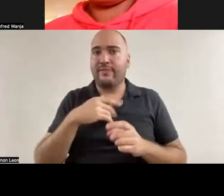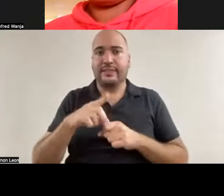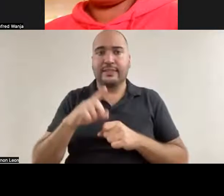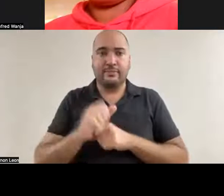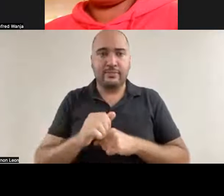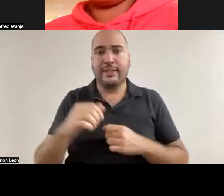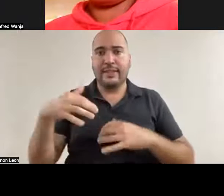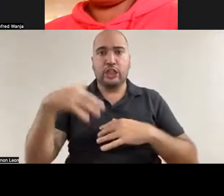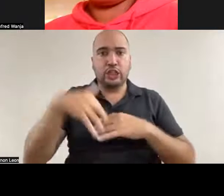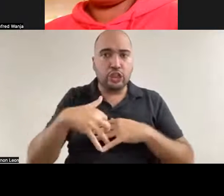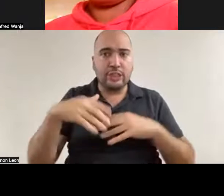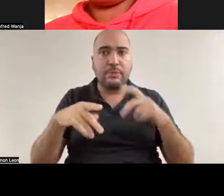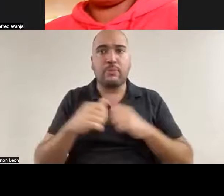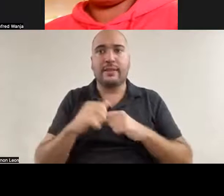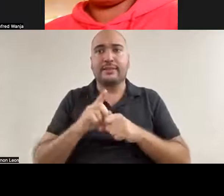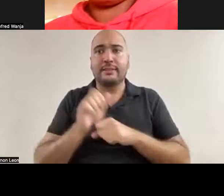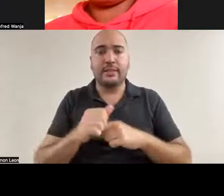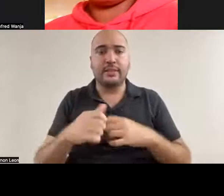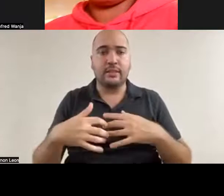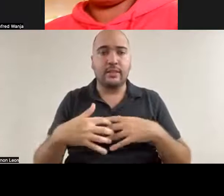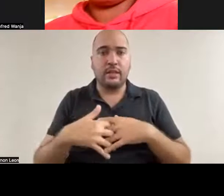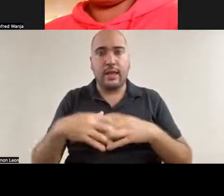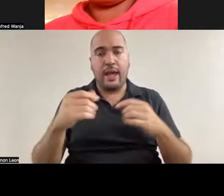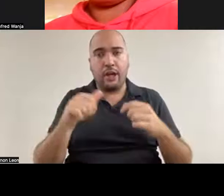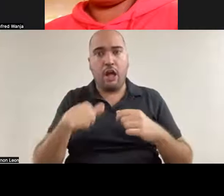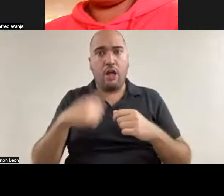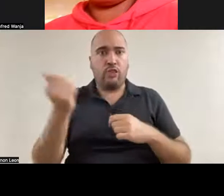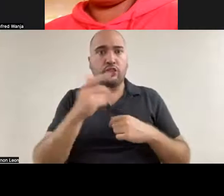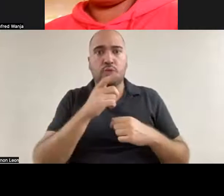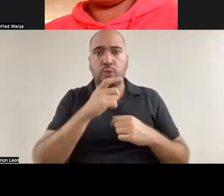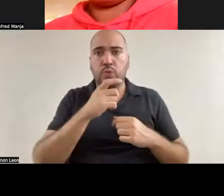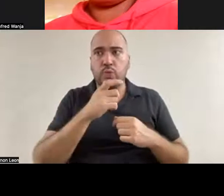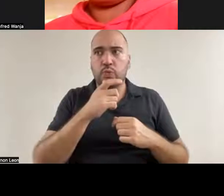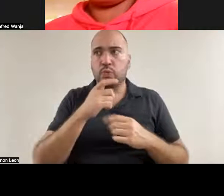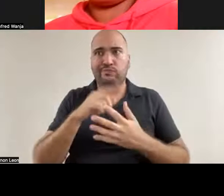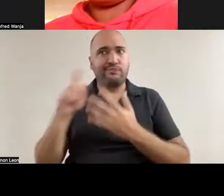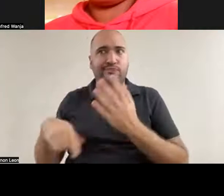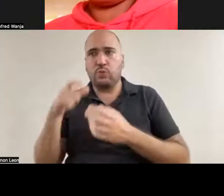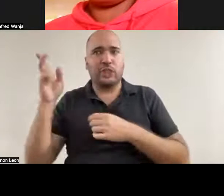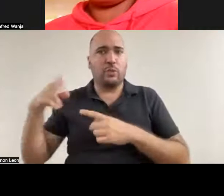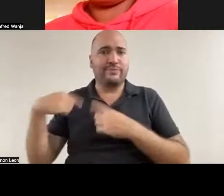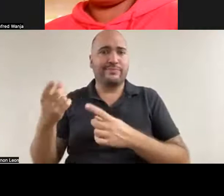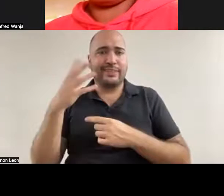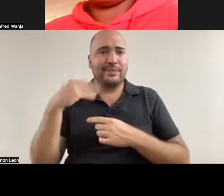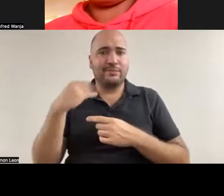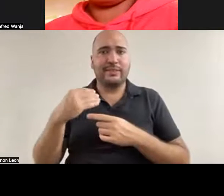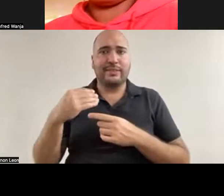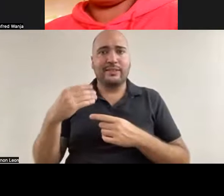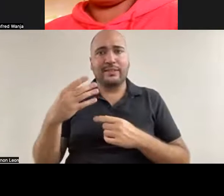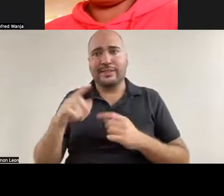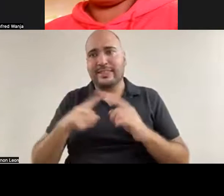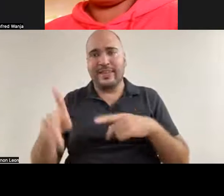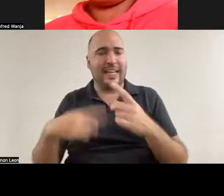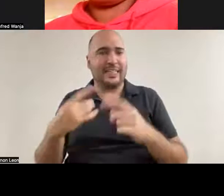disabilities, Indigenous people with disabilities, and others who are historically have experienced